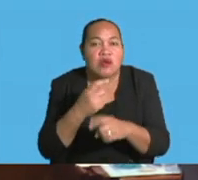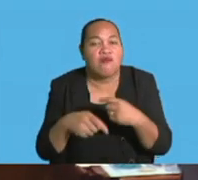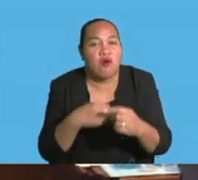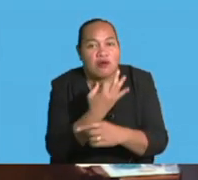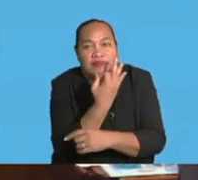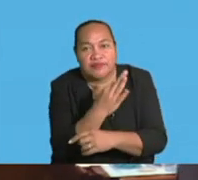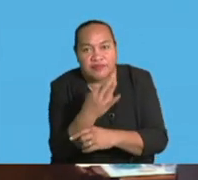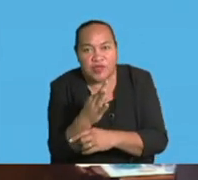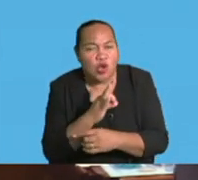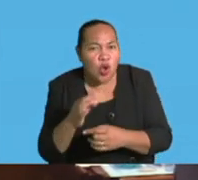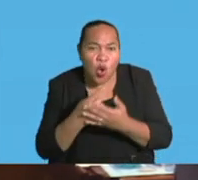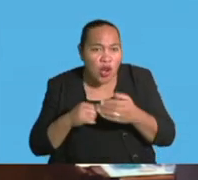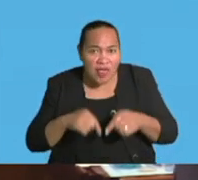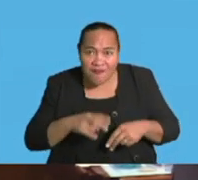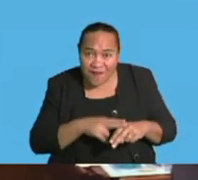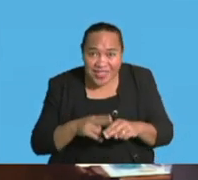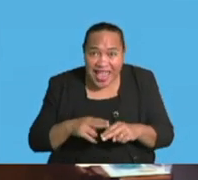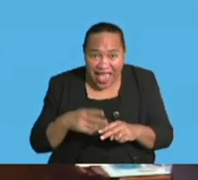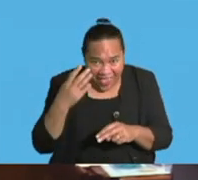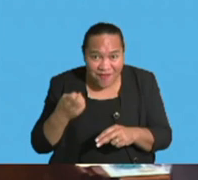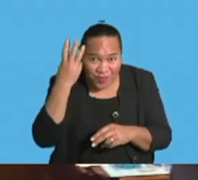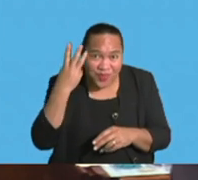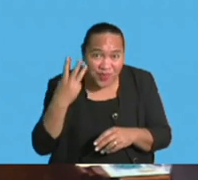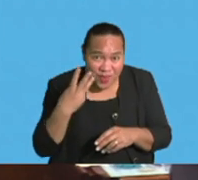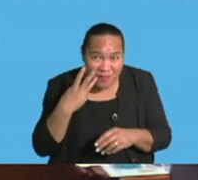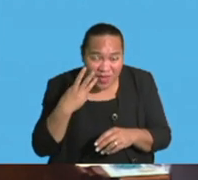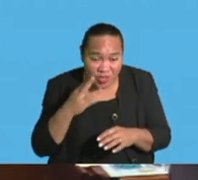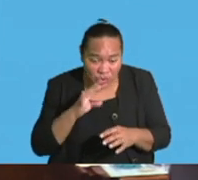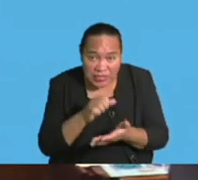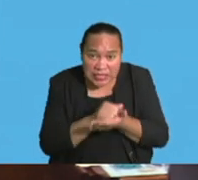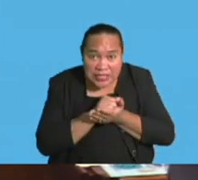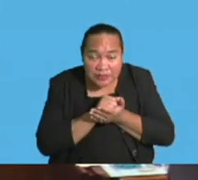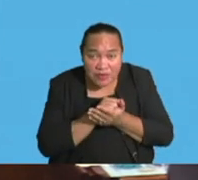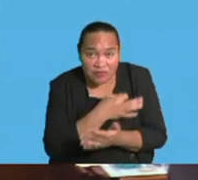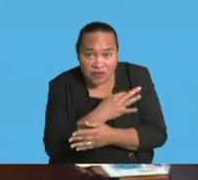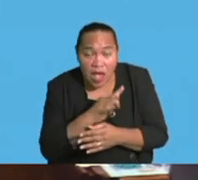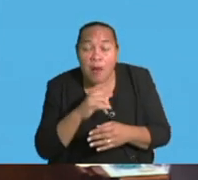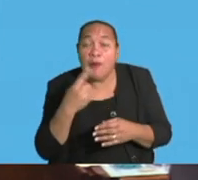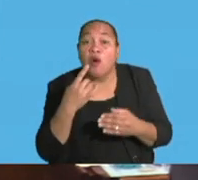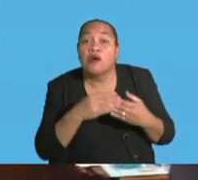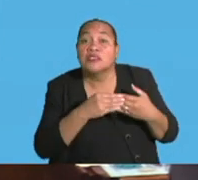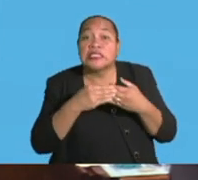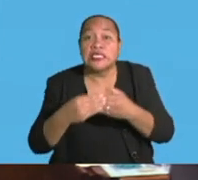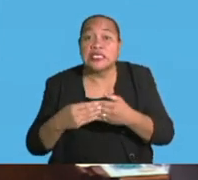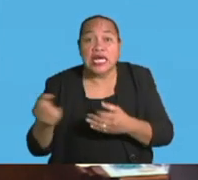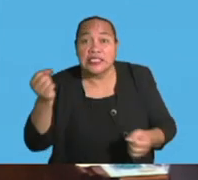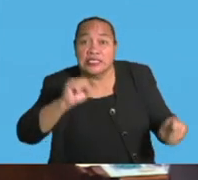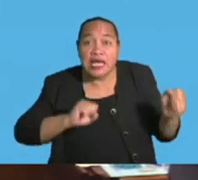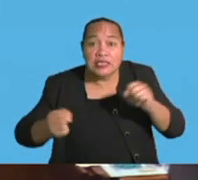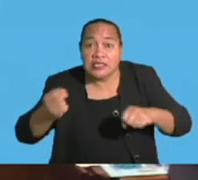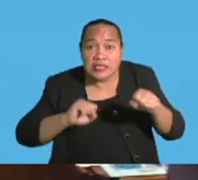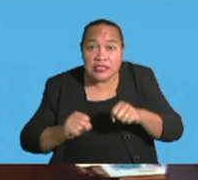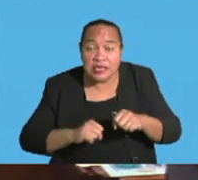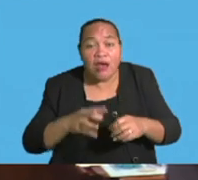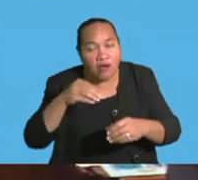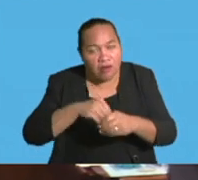Not only does Fiji have a woman as conservator of forests, leading the scientific and technical personnel, but the